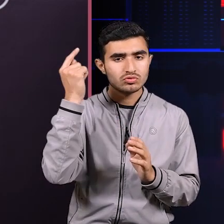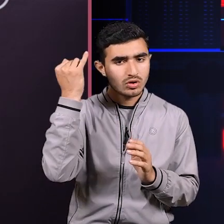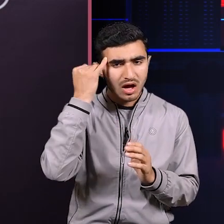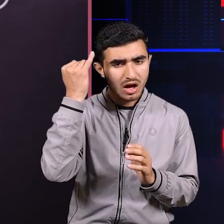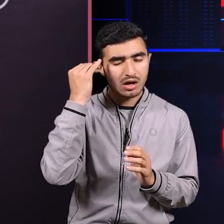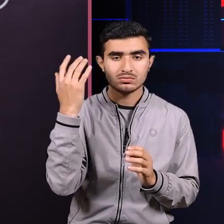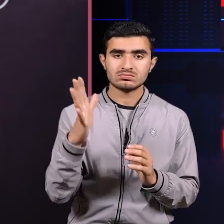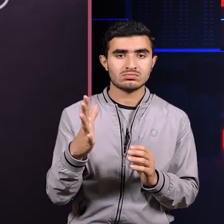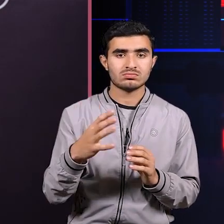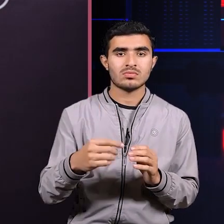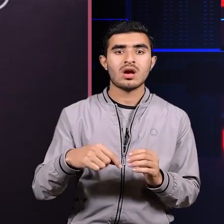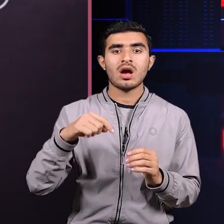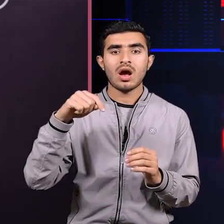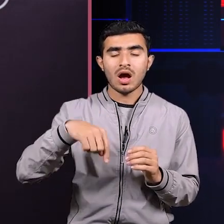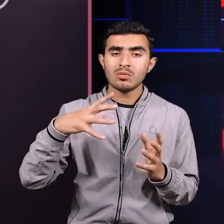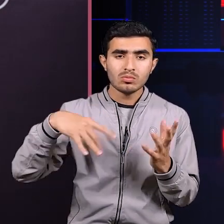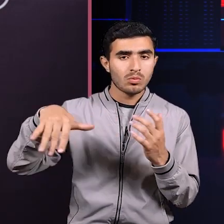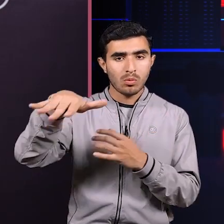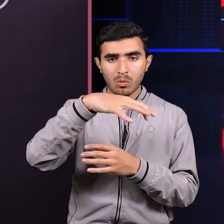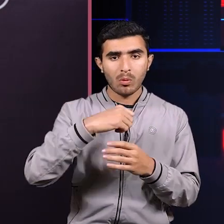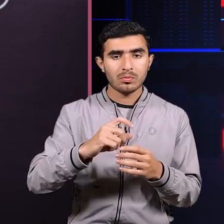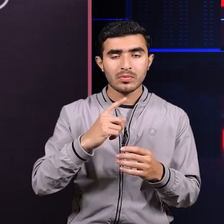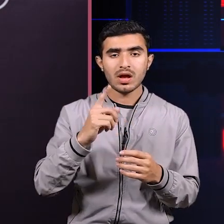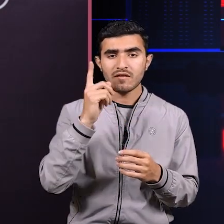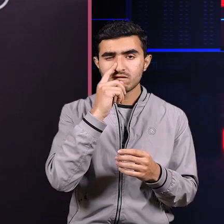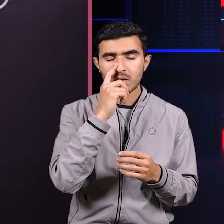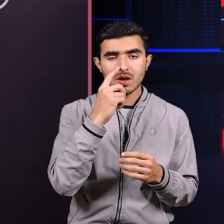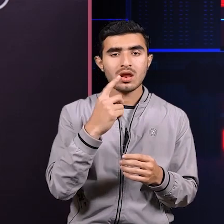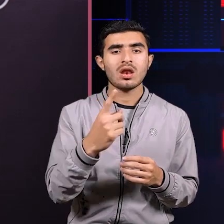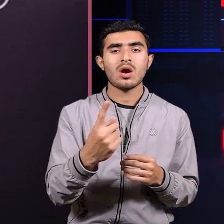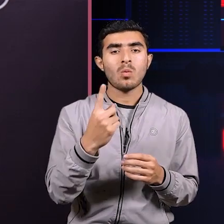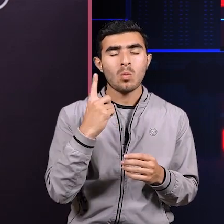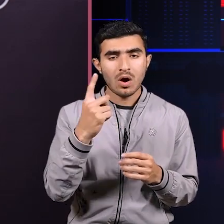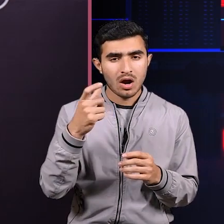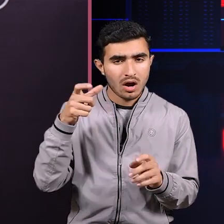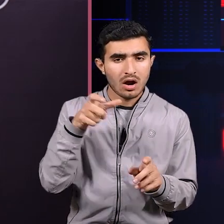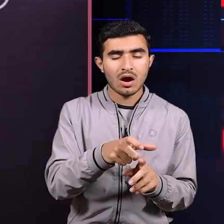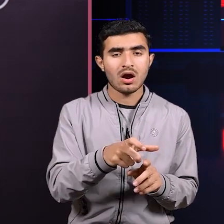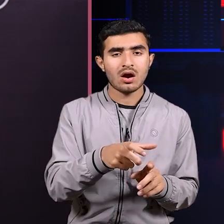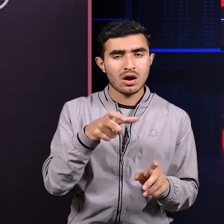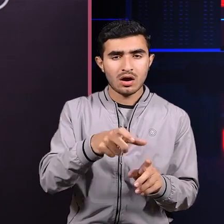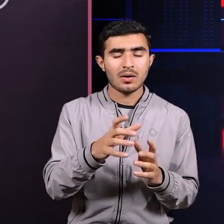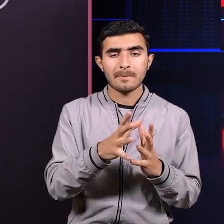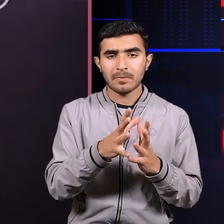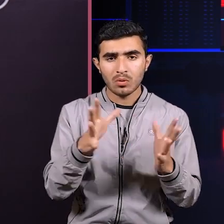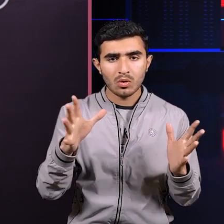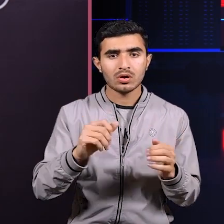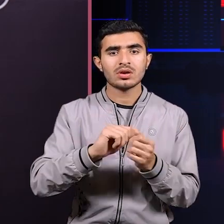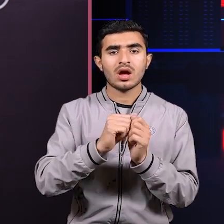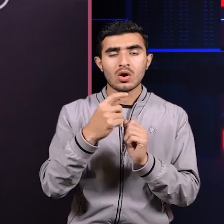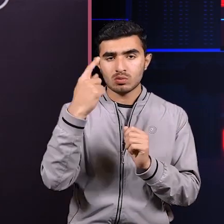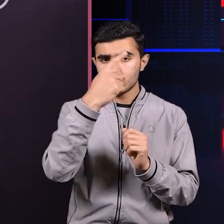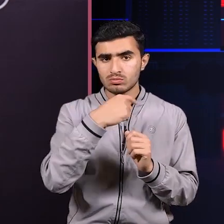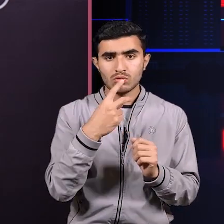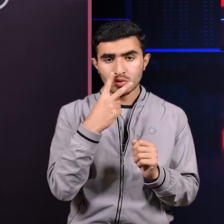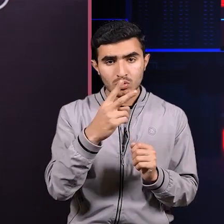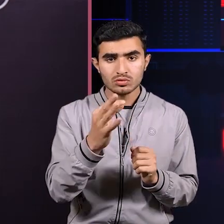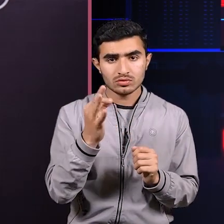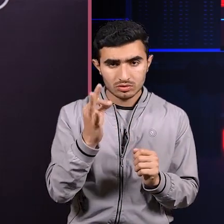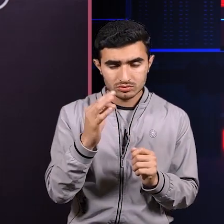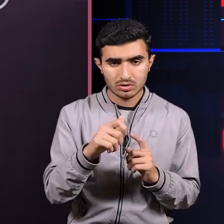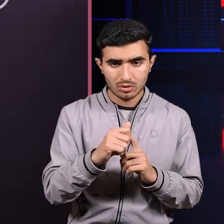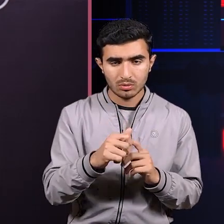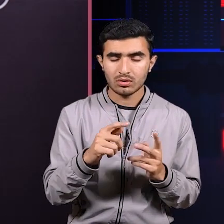from getting married, but this is a huge problem. It's problematic in our society that there is